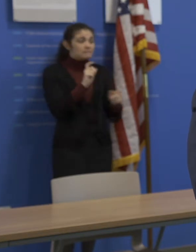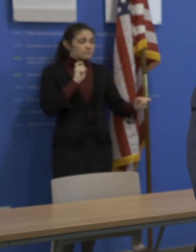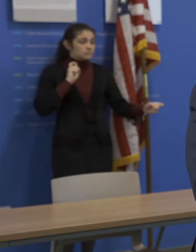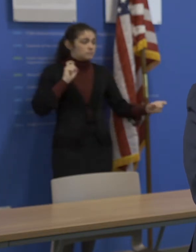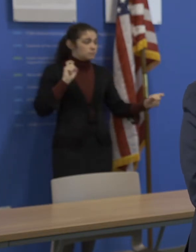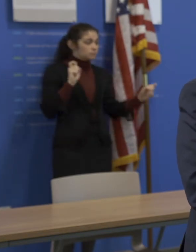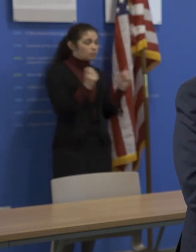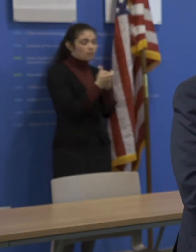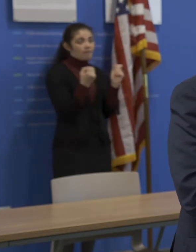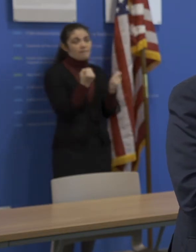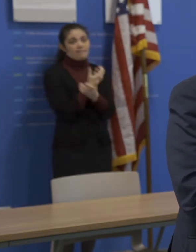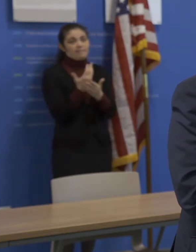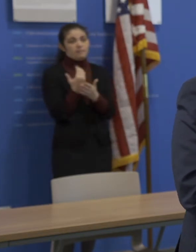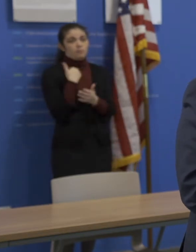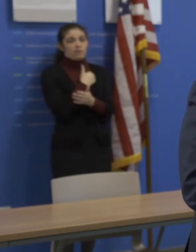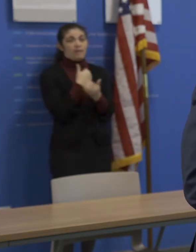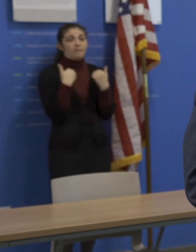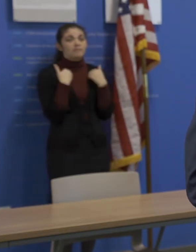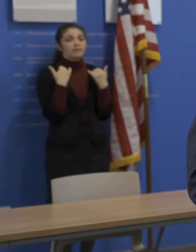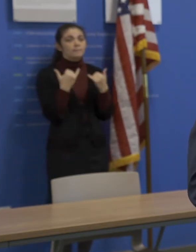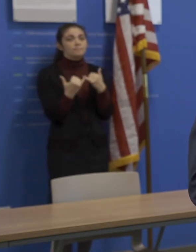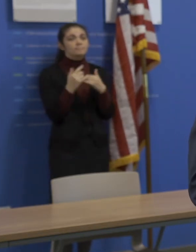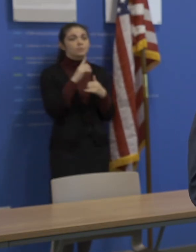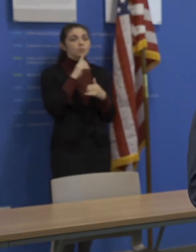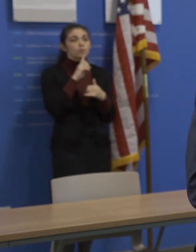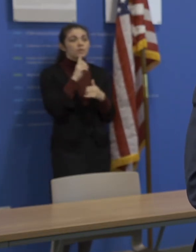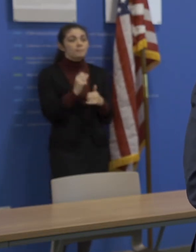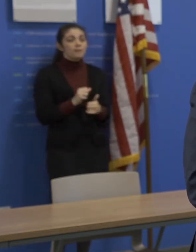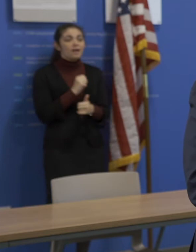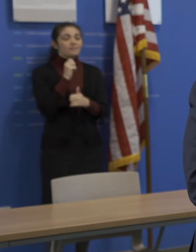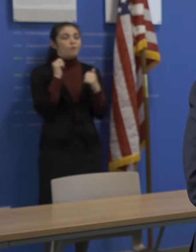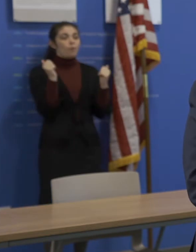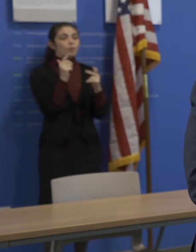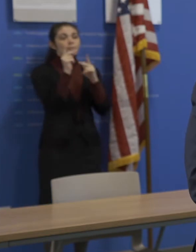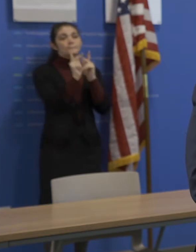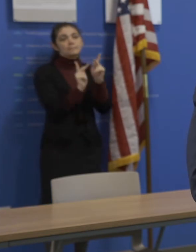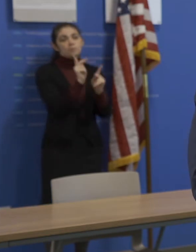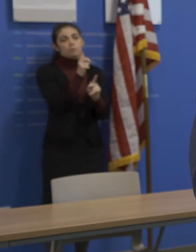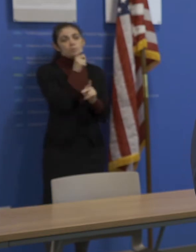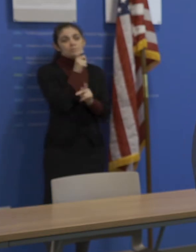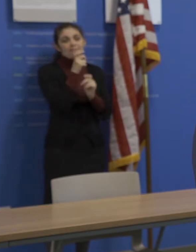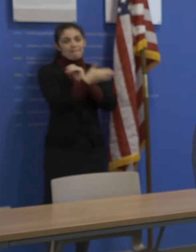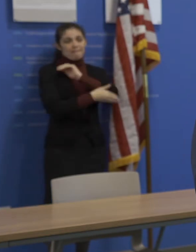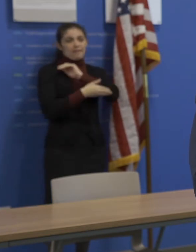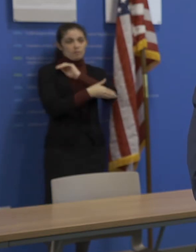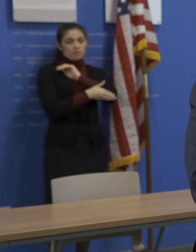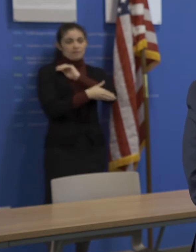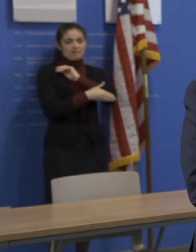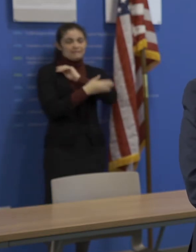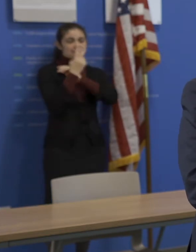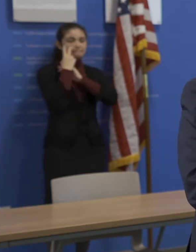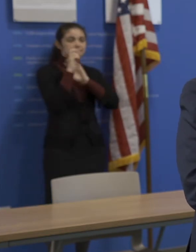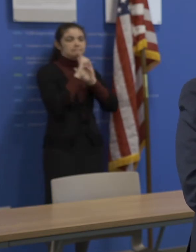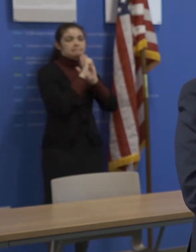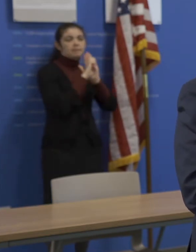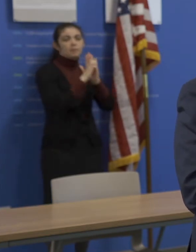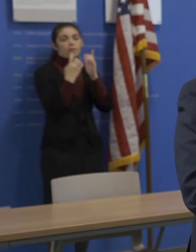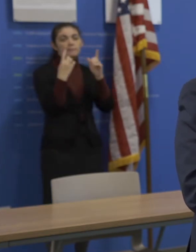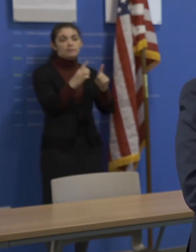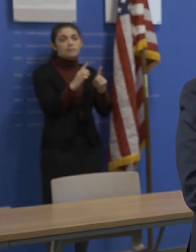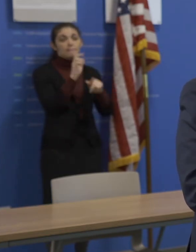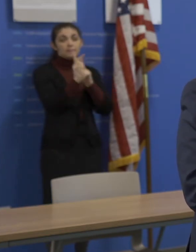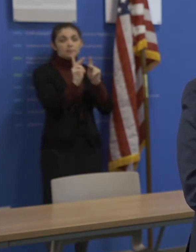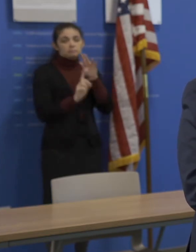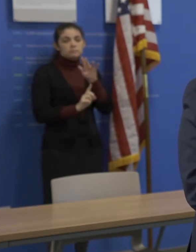life-changing what we're going through here. But I'm so proud of the people of Cuyahoga County. I see examples everywhere of people